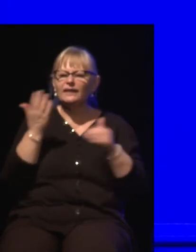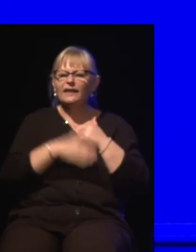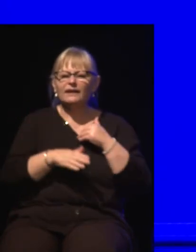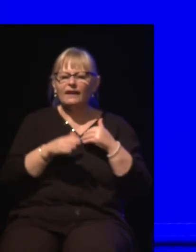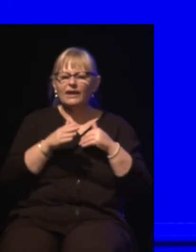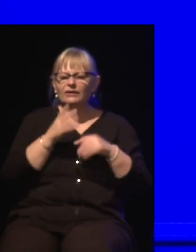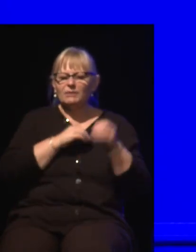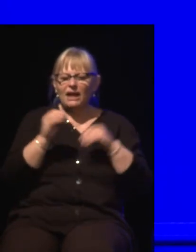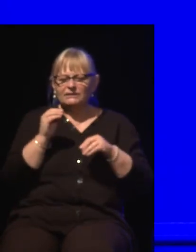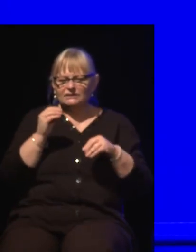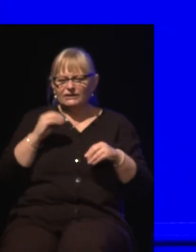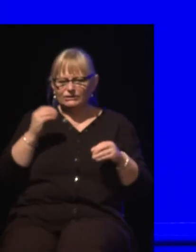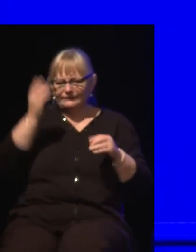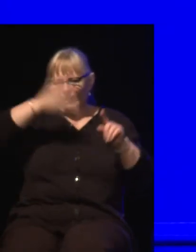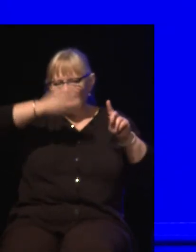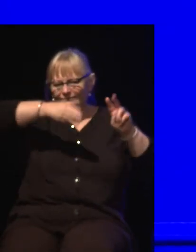just get rid of them. It's cheaper that way, right?